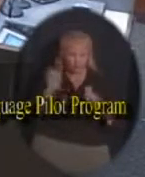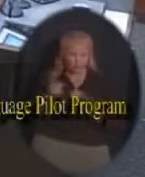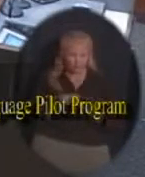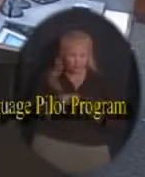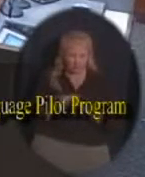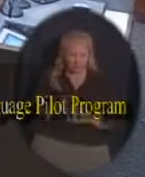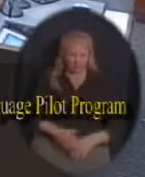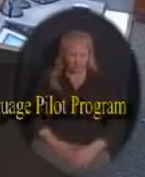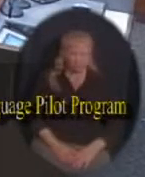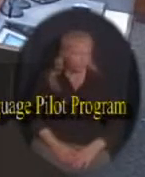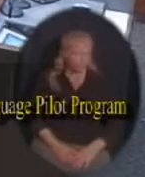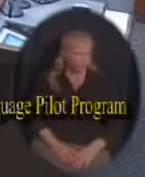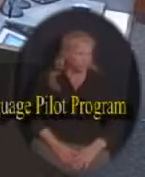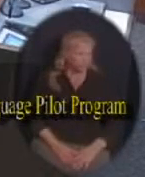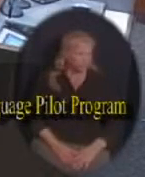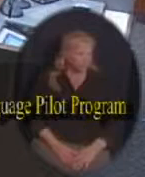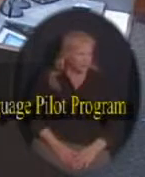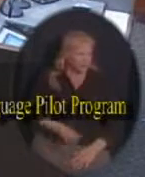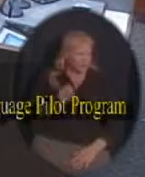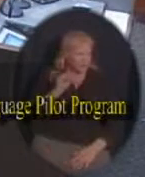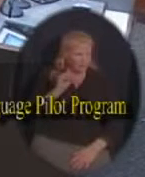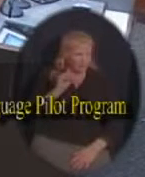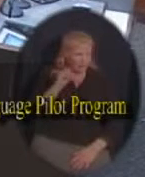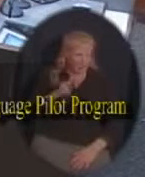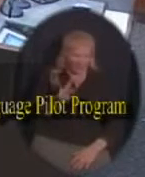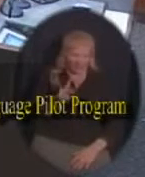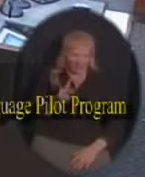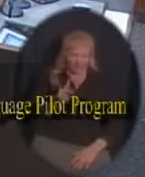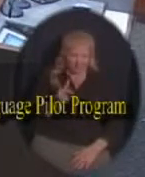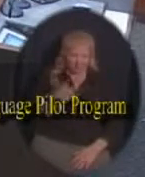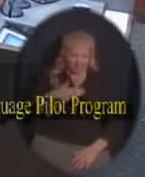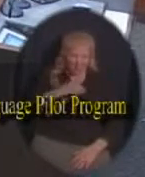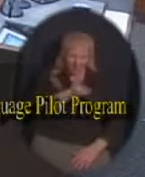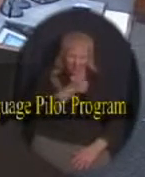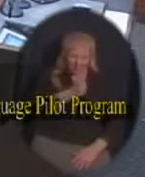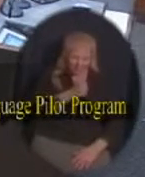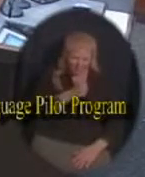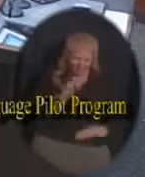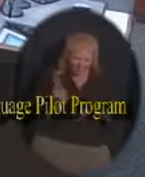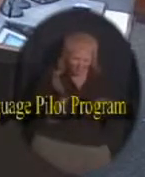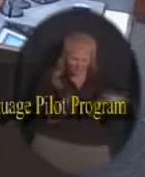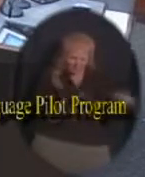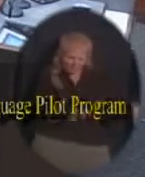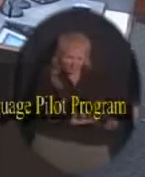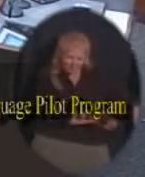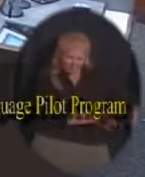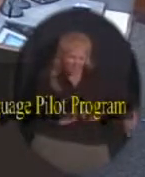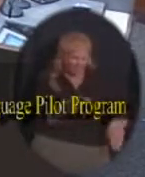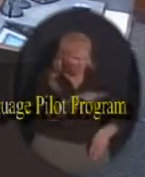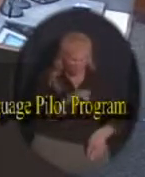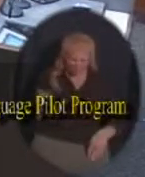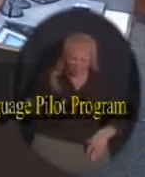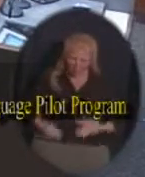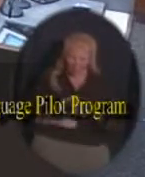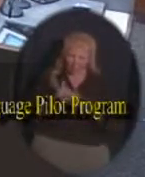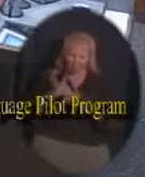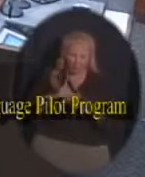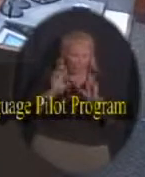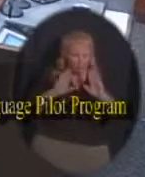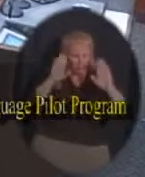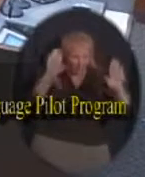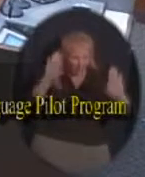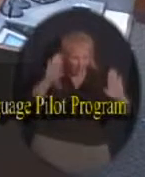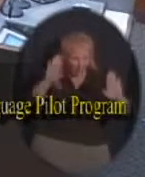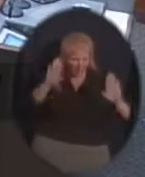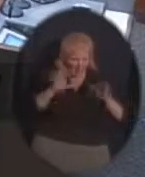Okay, I will put aside my purist attitudes. You all have brought up some excellent points tonight, and I appreciate your